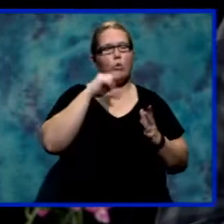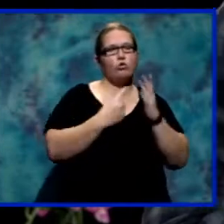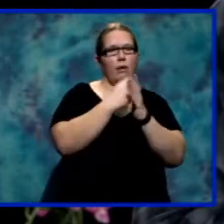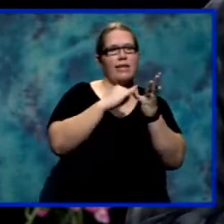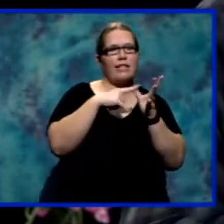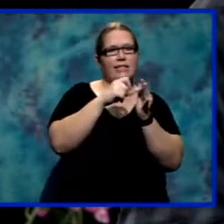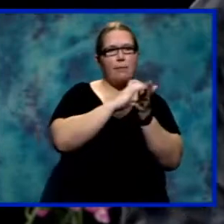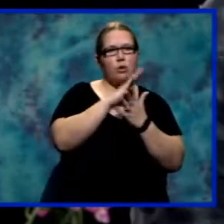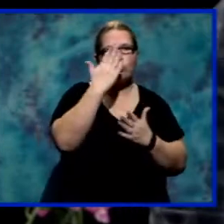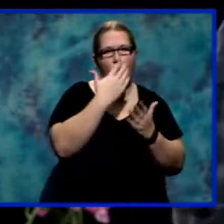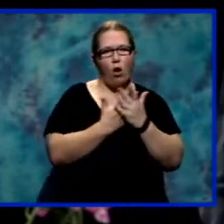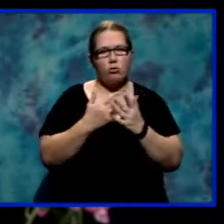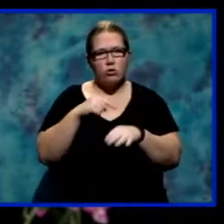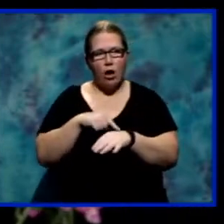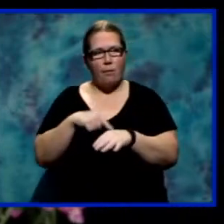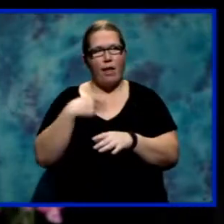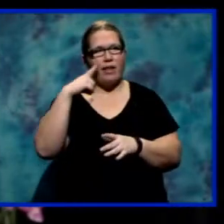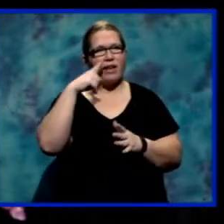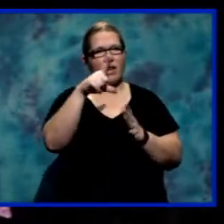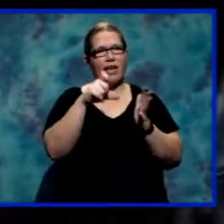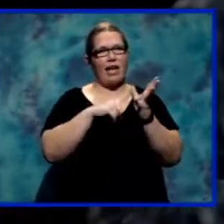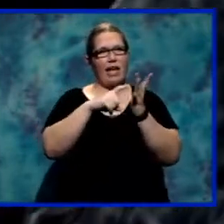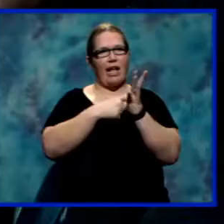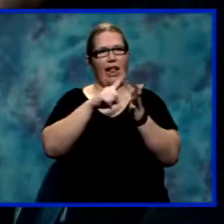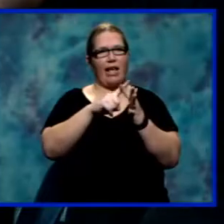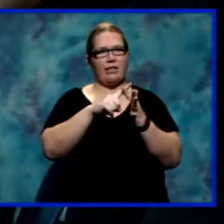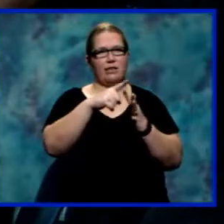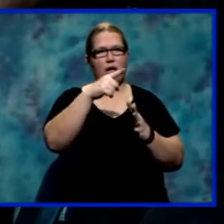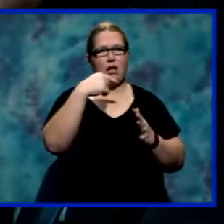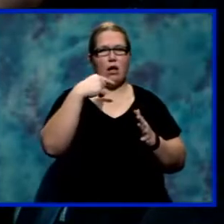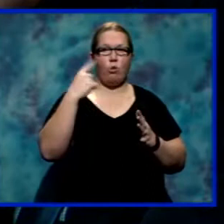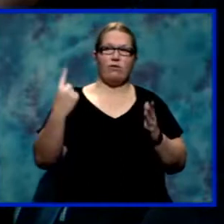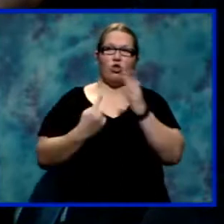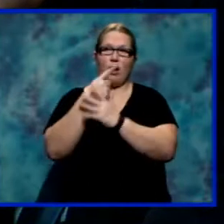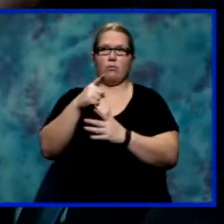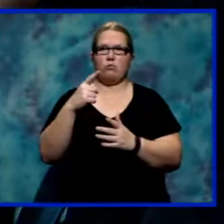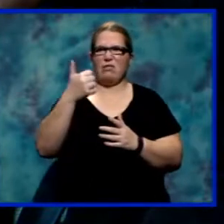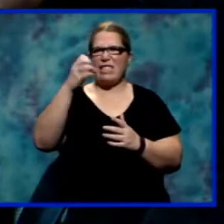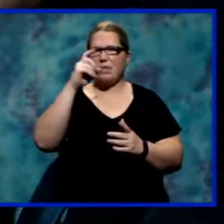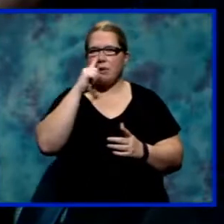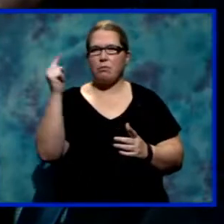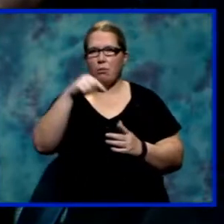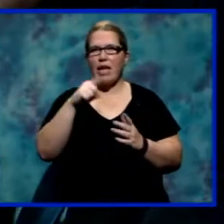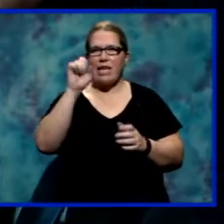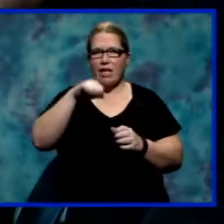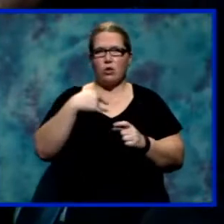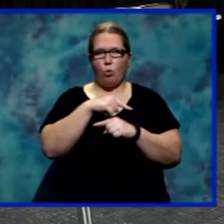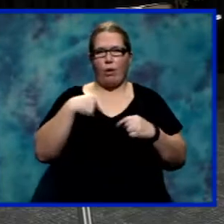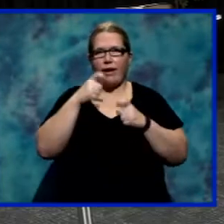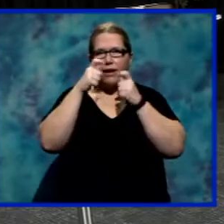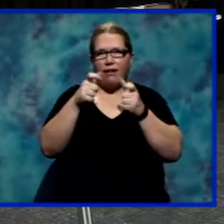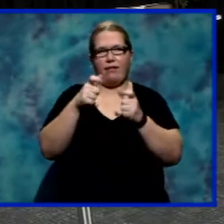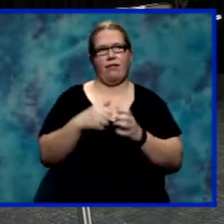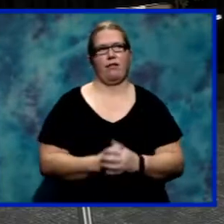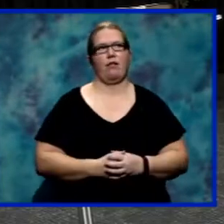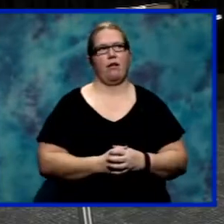come to Claire's. I think we've had 60 or more people at Yes We Care. They'll come to all these things at church, but we